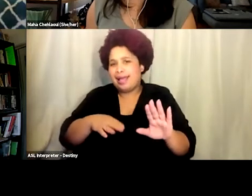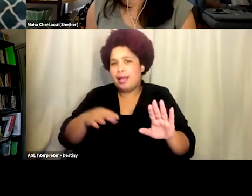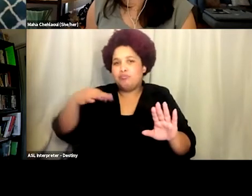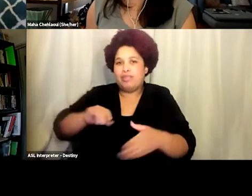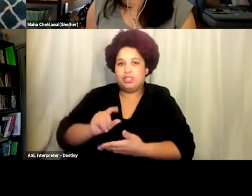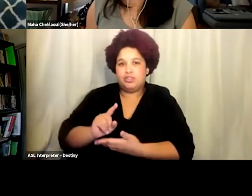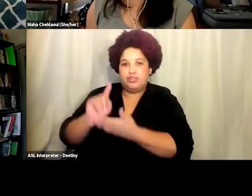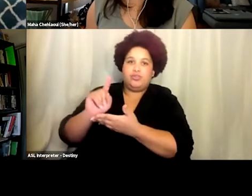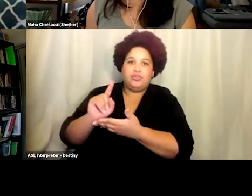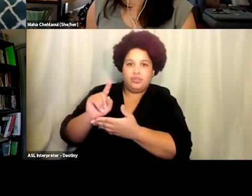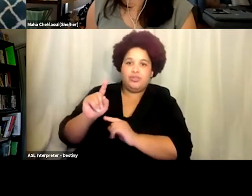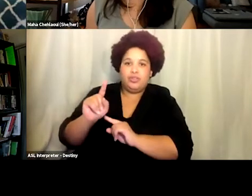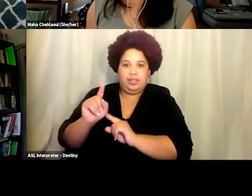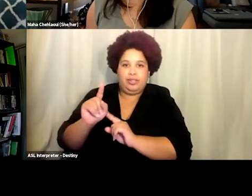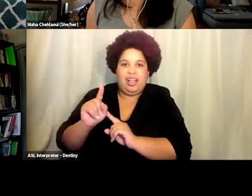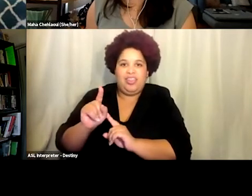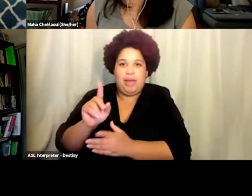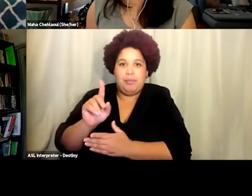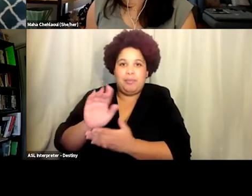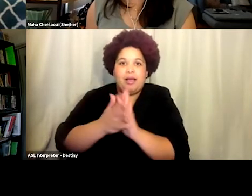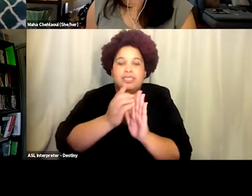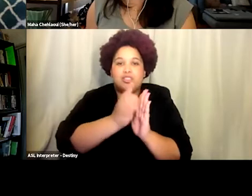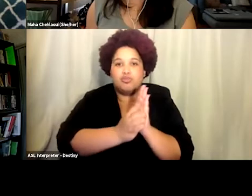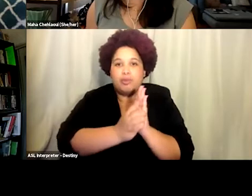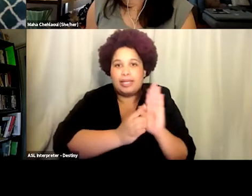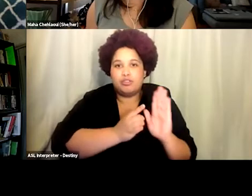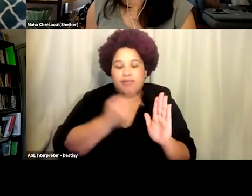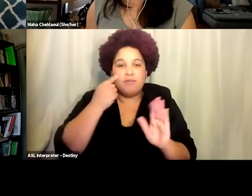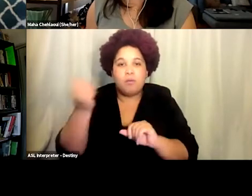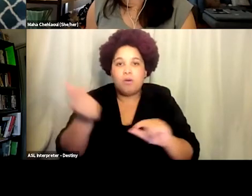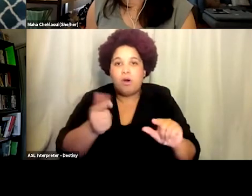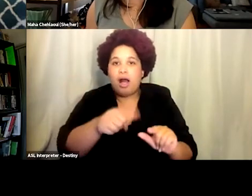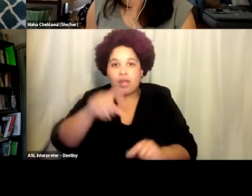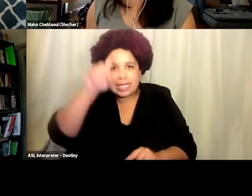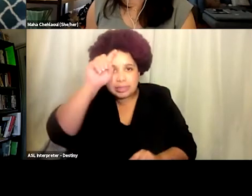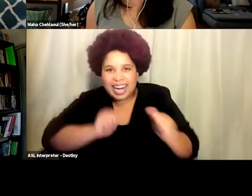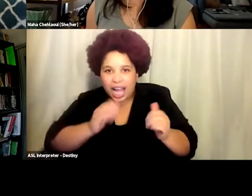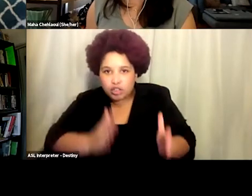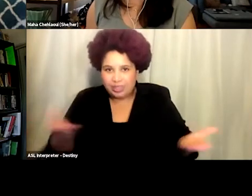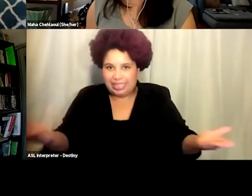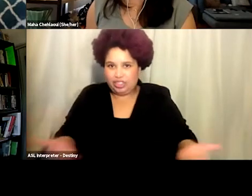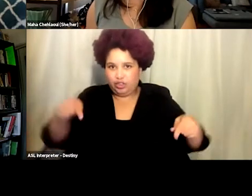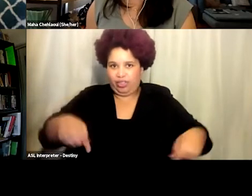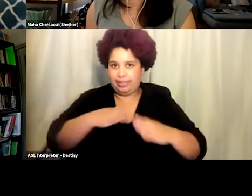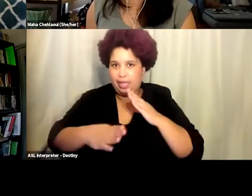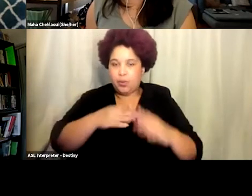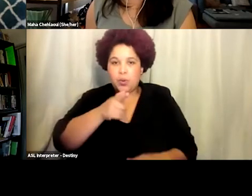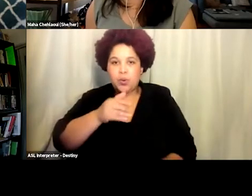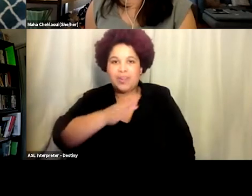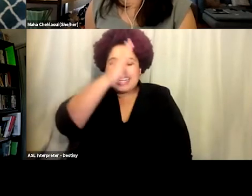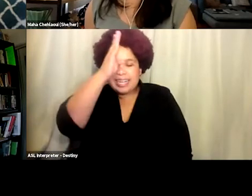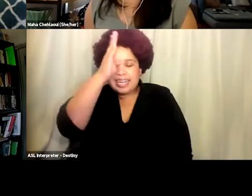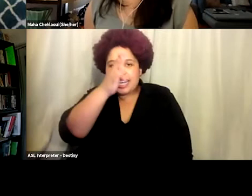privilege is become a discrimination against every other Egyptian actor in this town who will